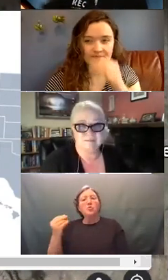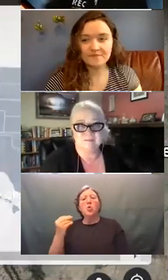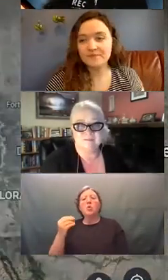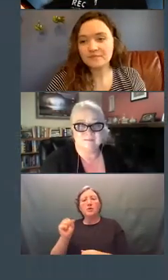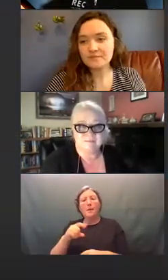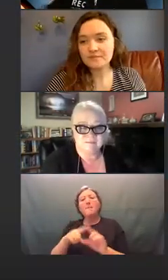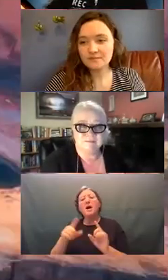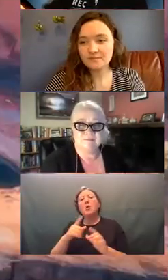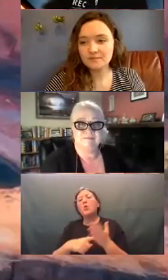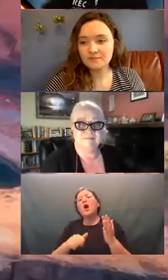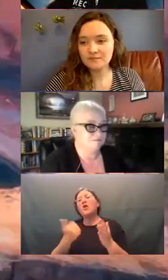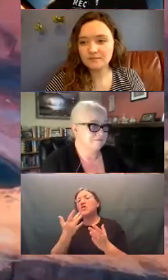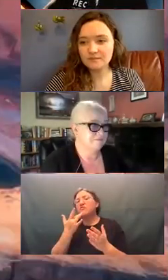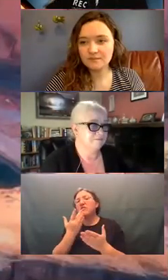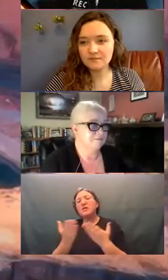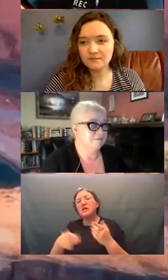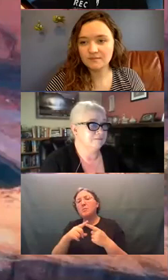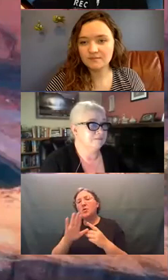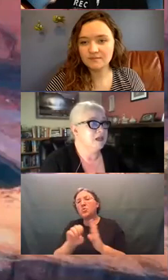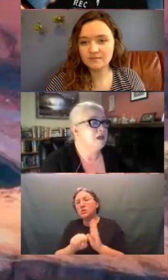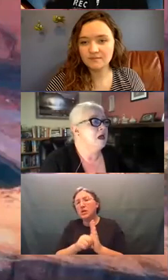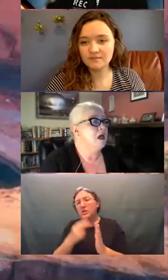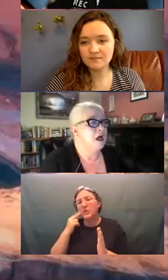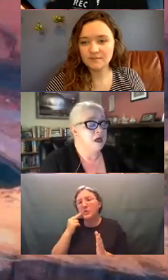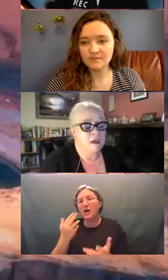things about the state itself?